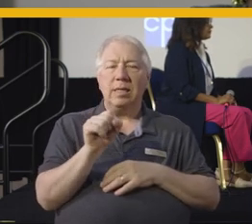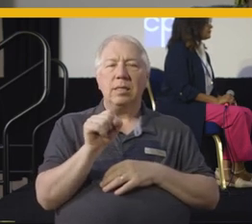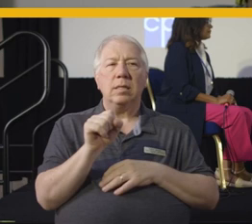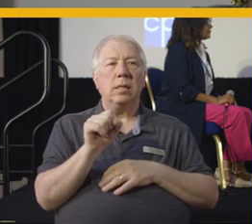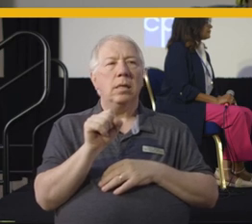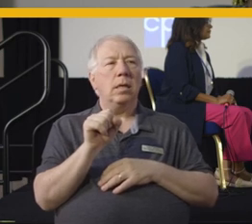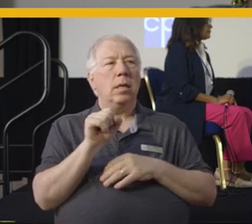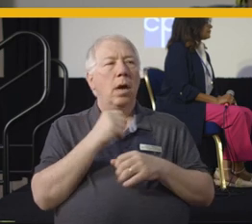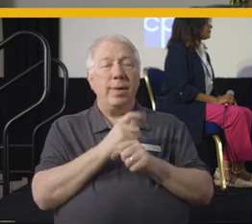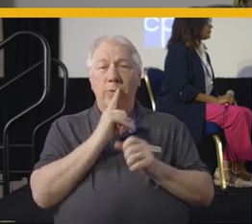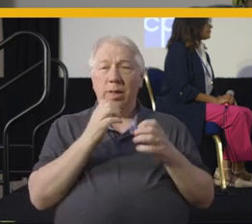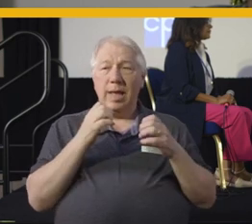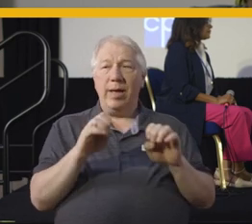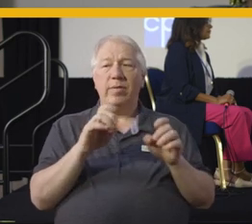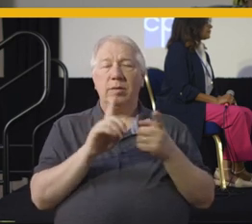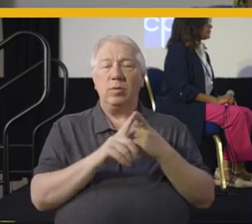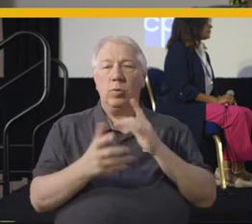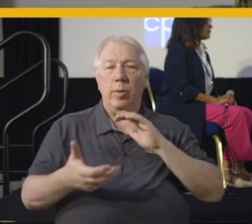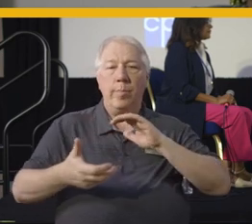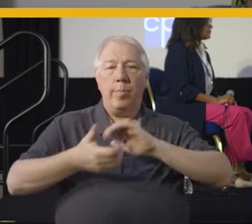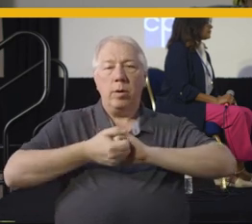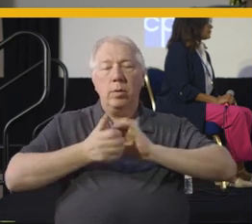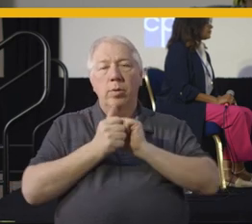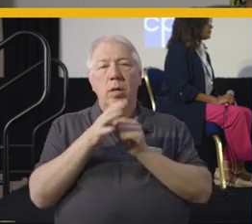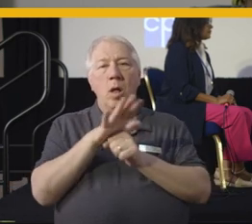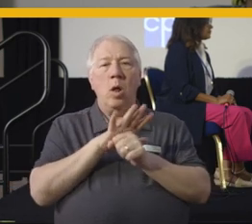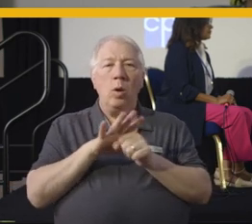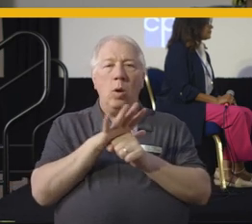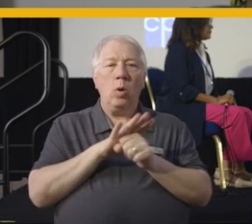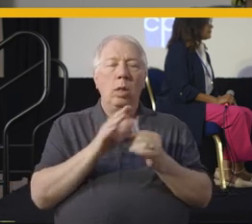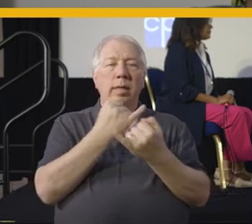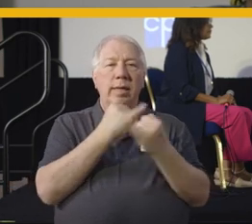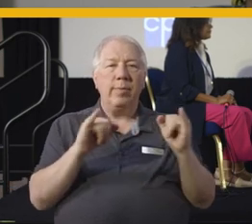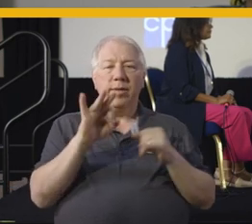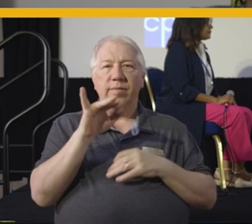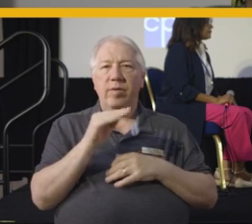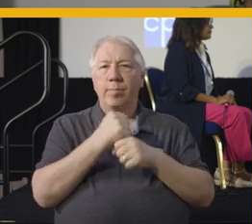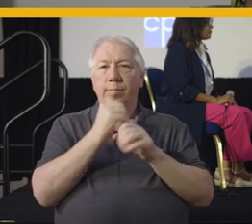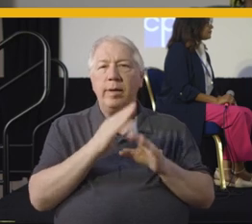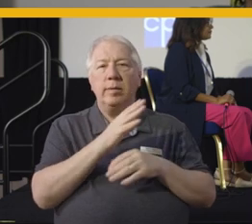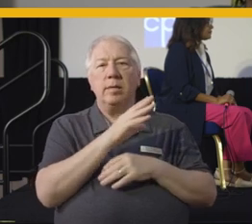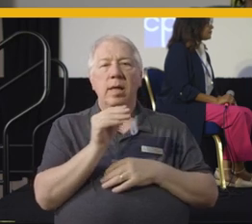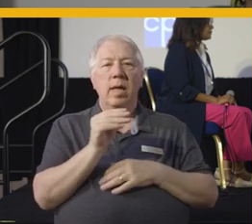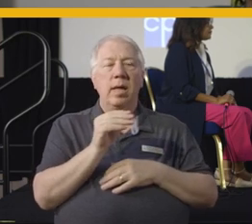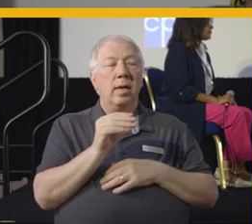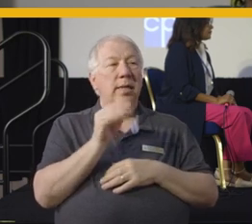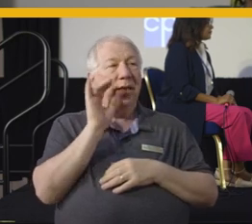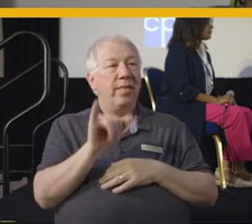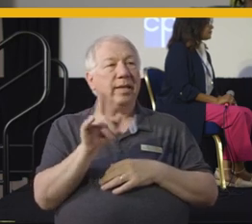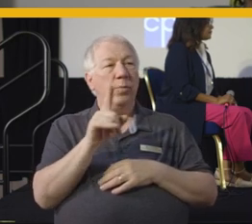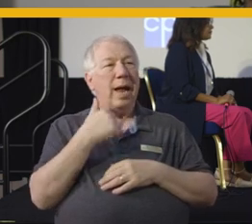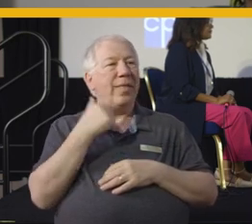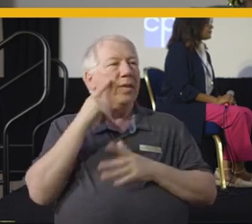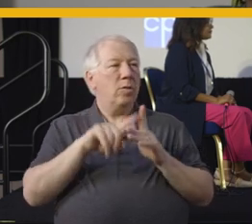are making real efforts to partner with local independent filmmakers, and that's where